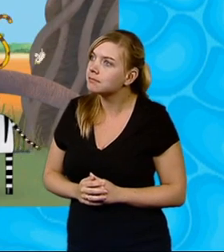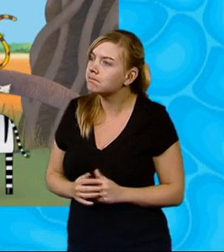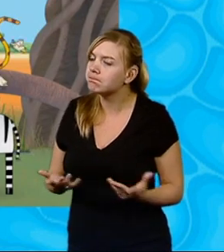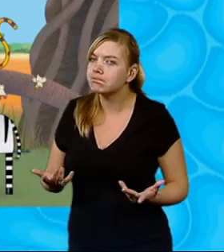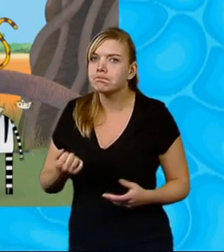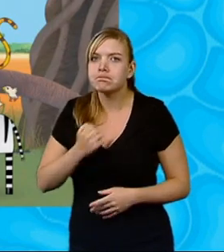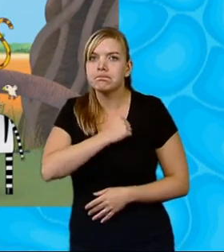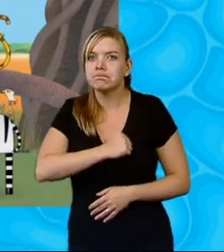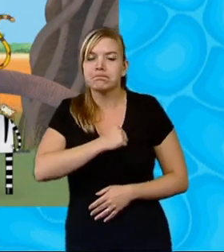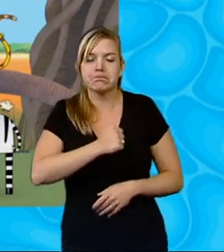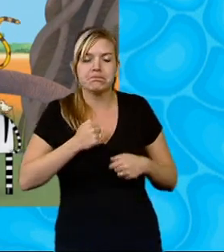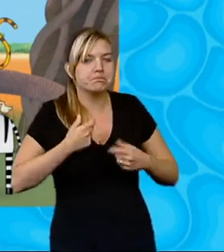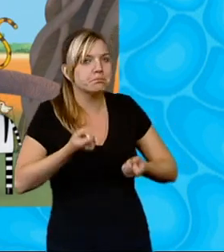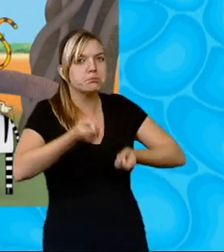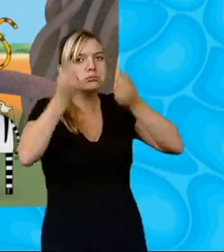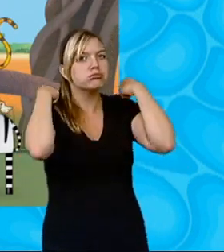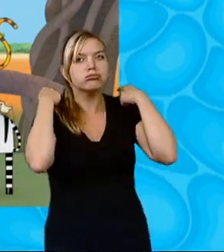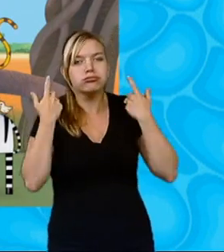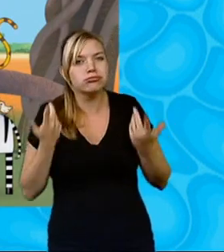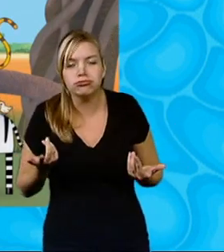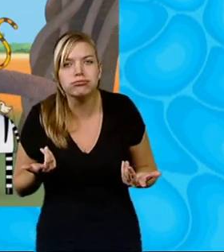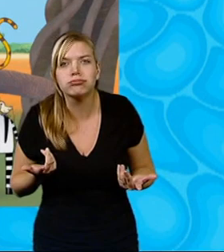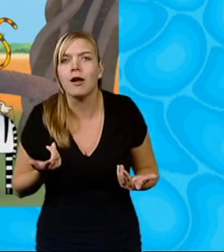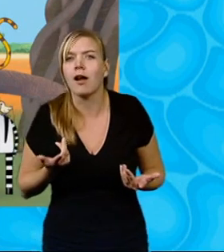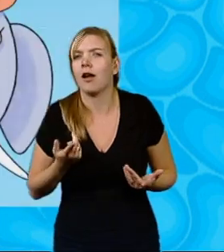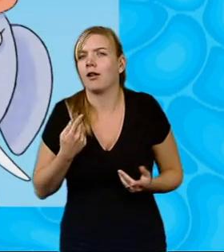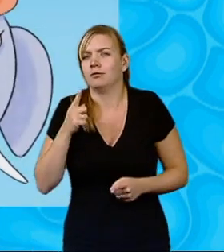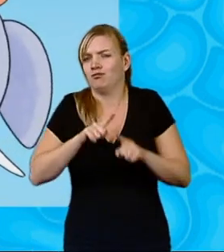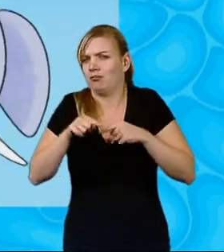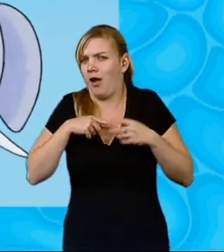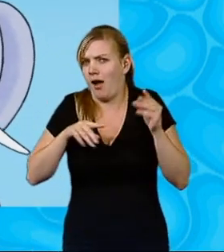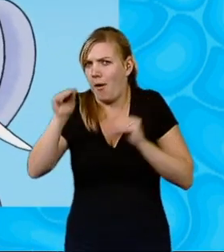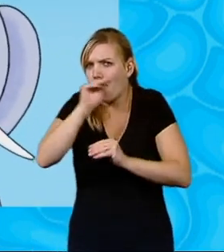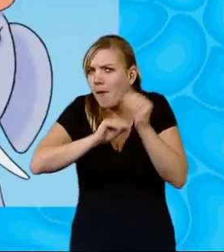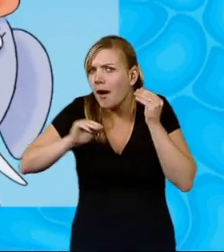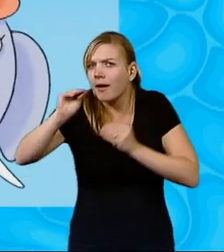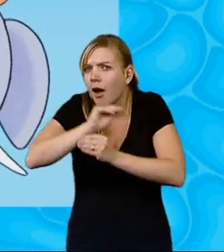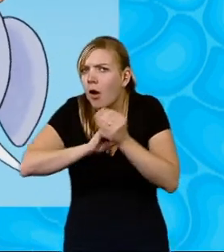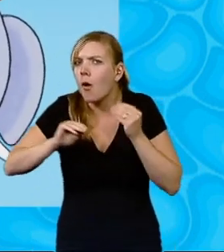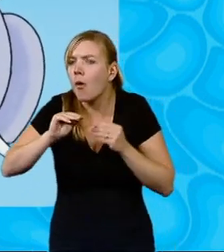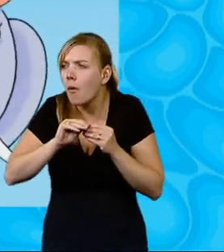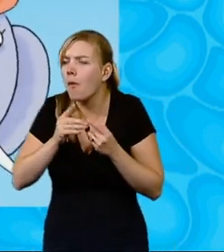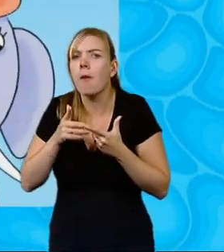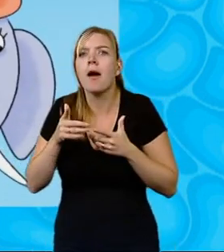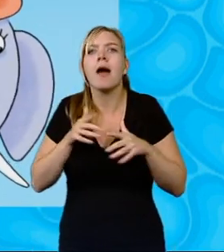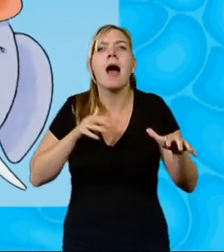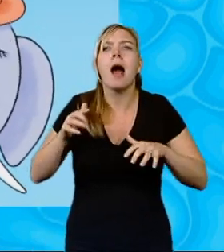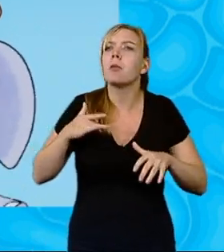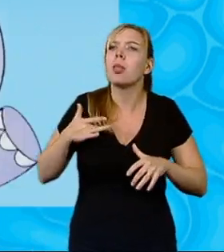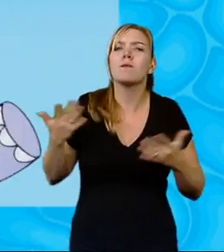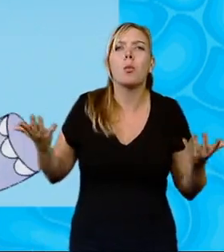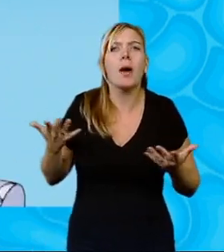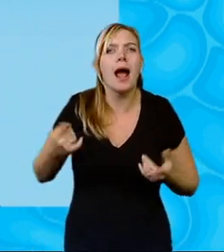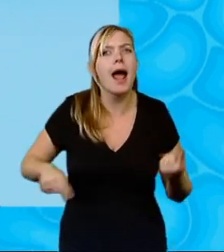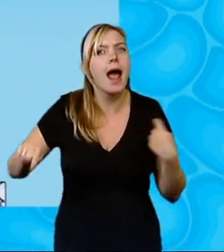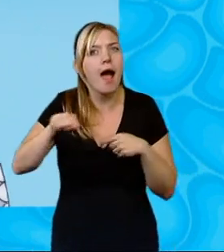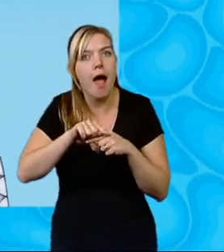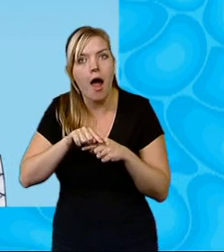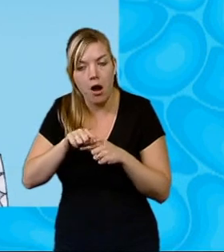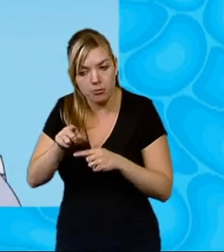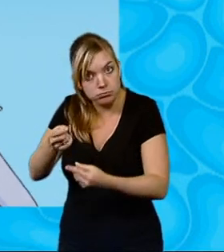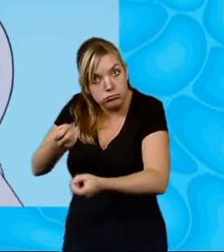Sorry you've lost me. But let's see if we can work it out. What sort of places do animals live in? Can anyone